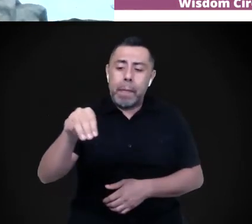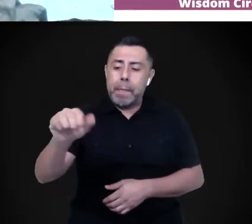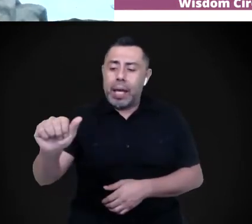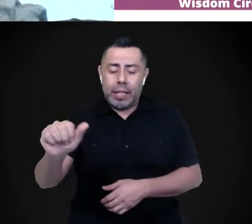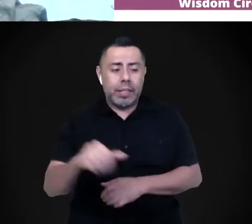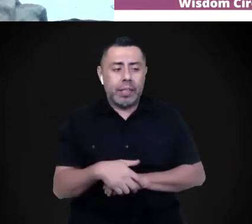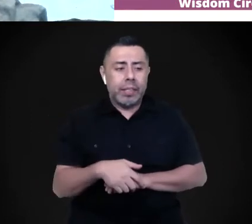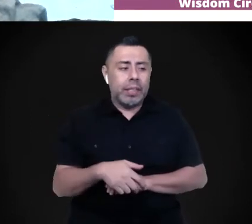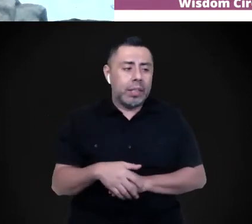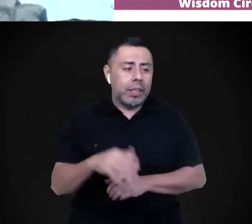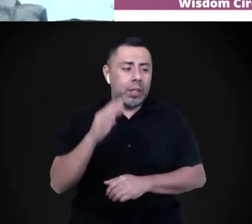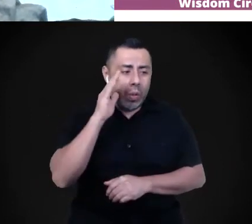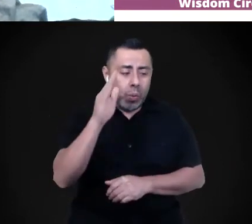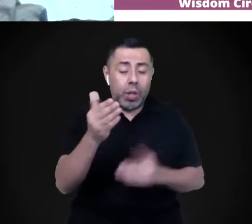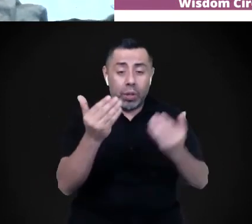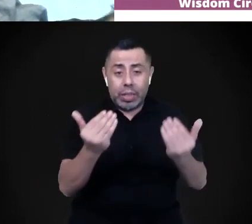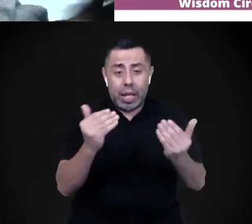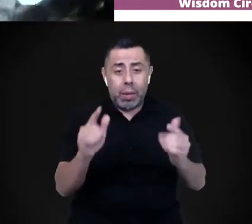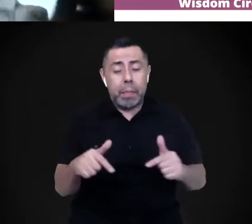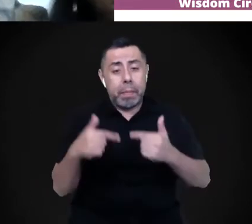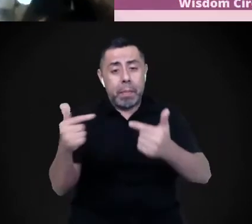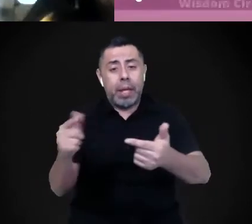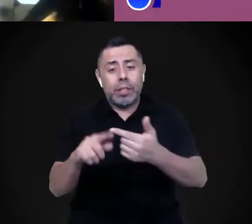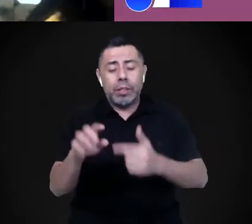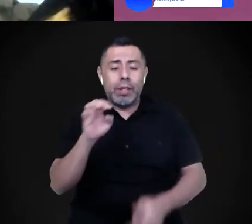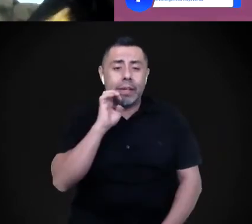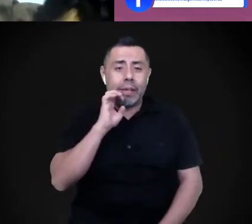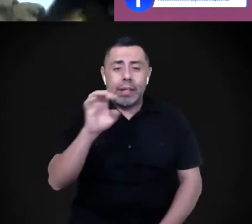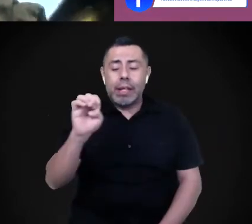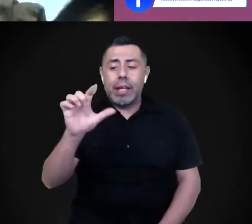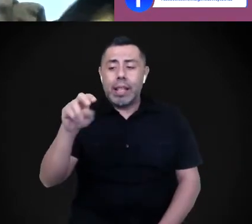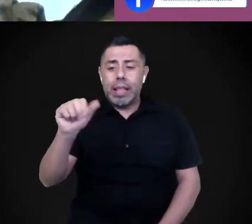I'm going to pass it over to Elena.